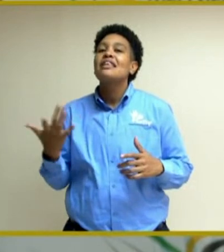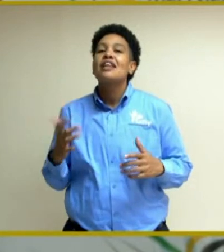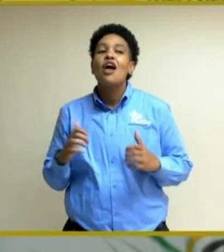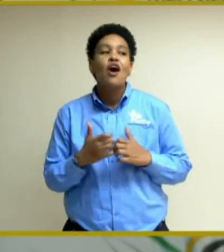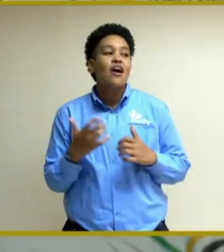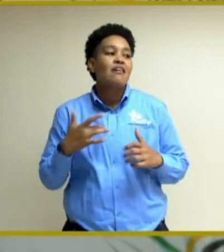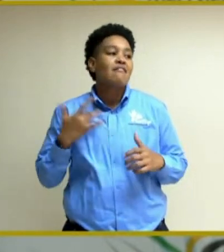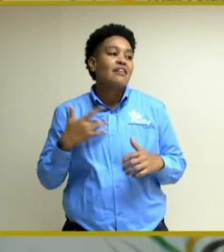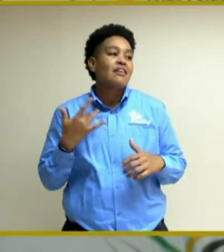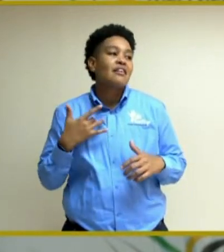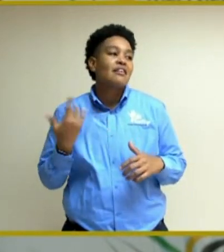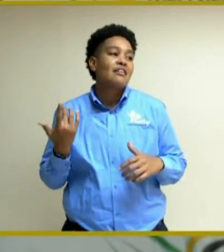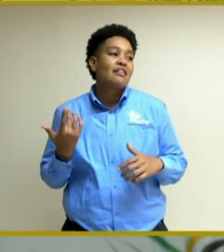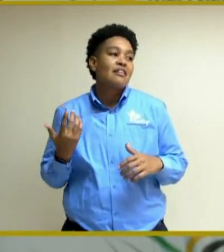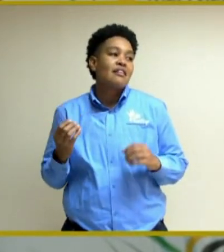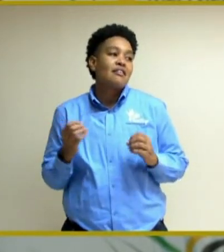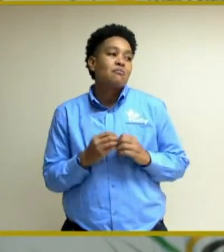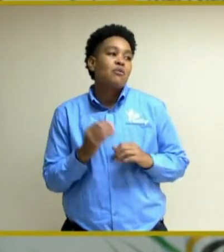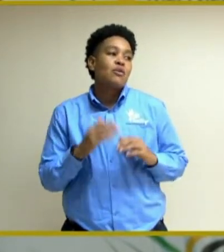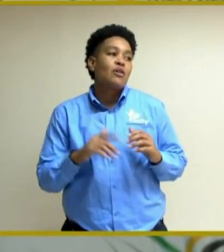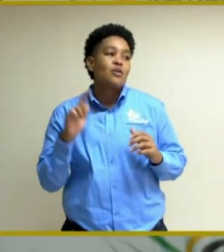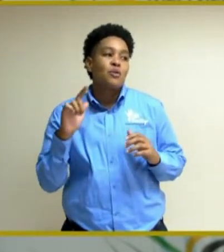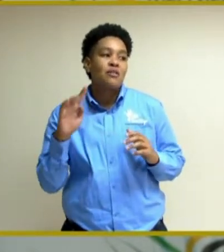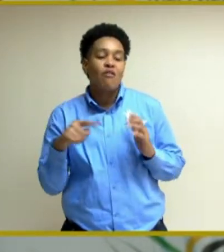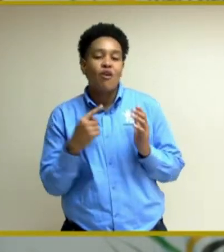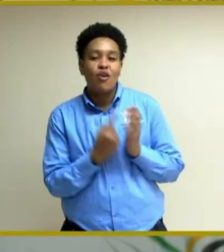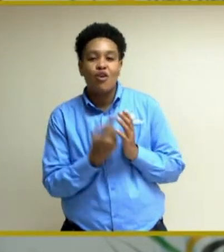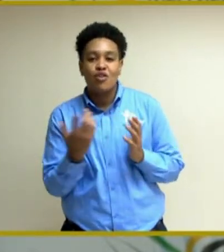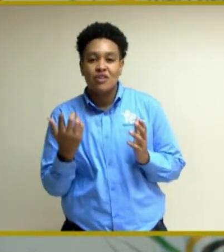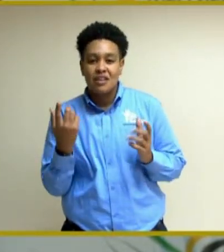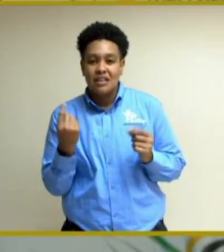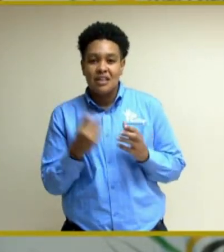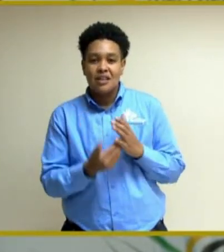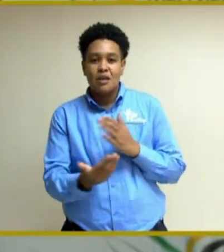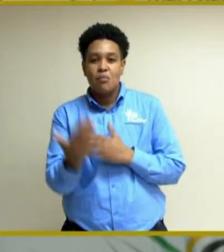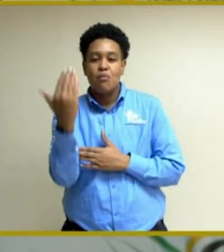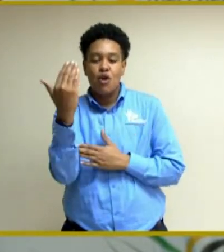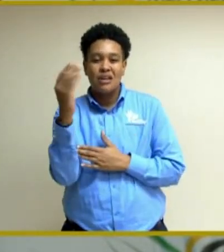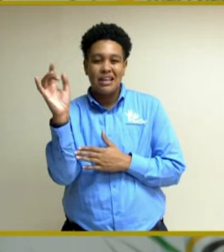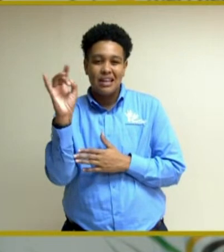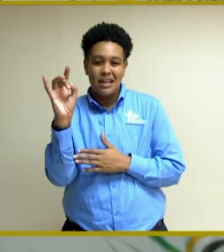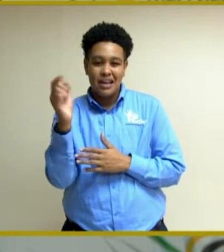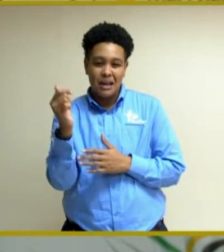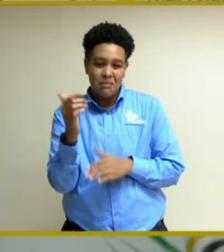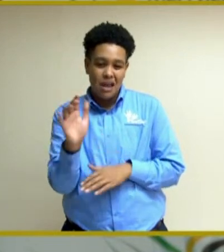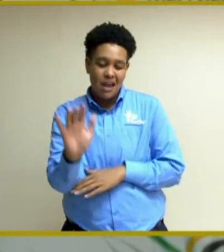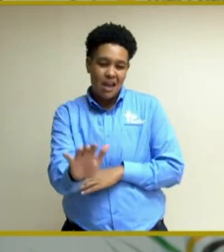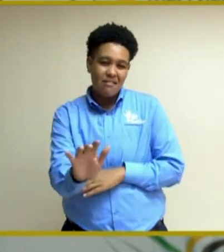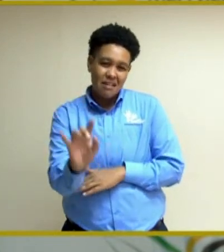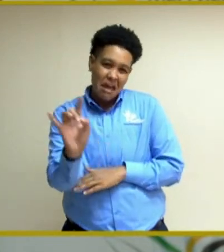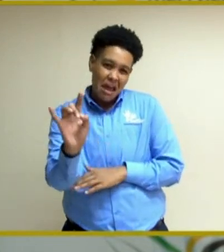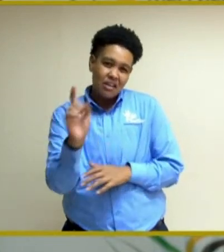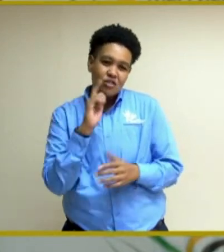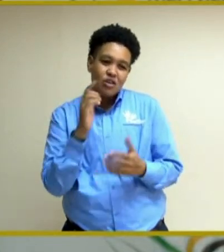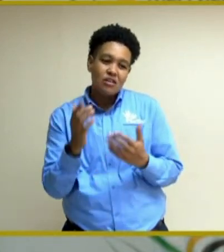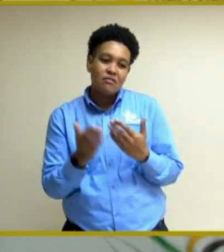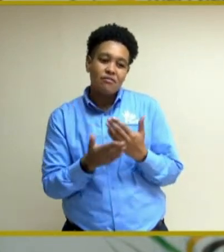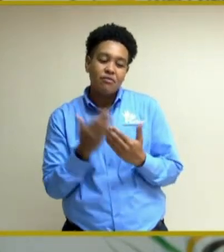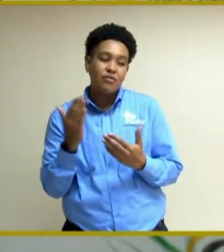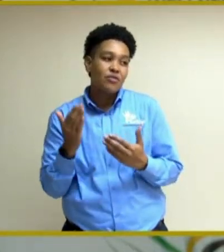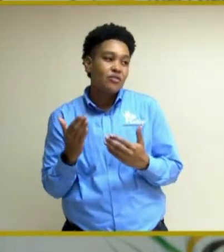exactly. It's more than 24 hours because you did it in the morning at 8 or a little after 8. So it's